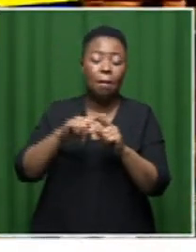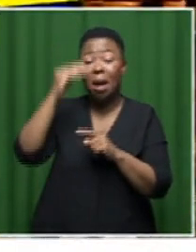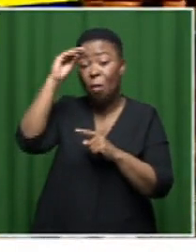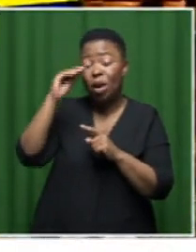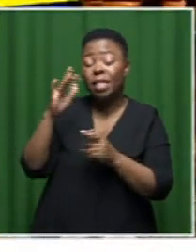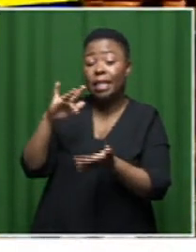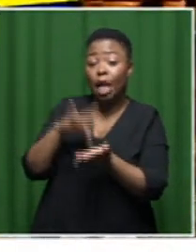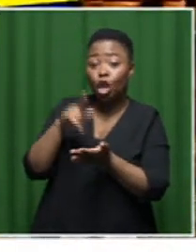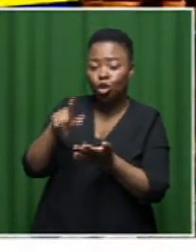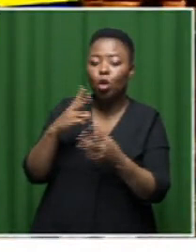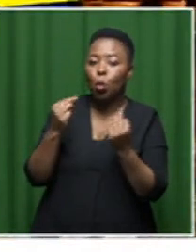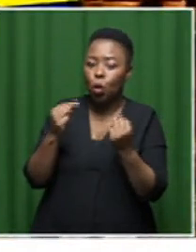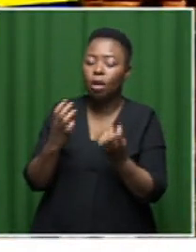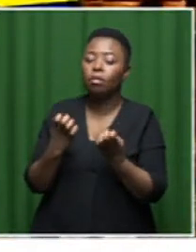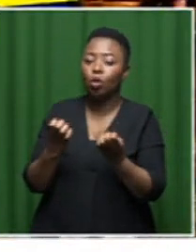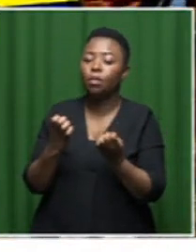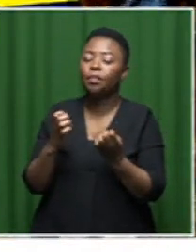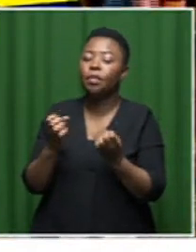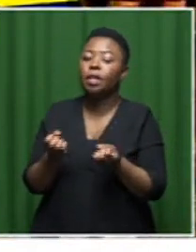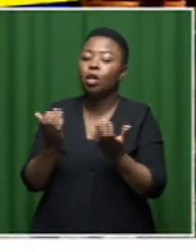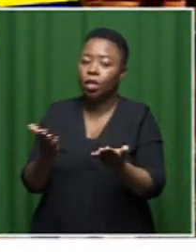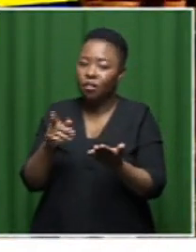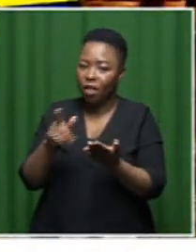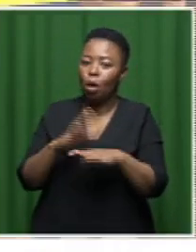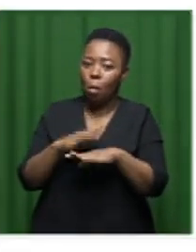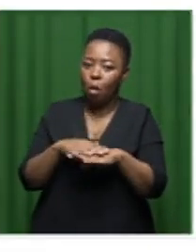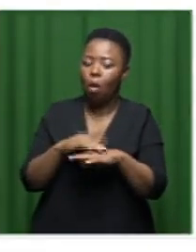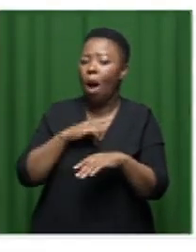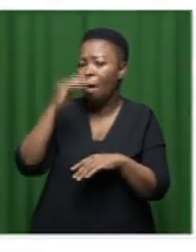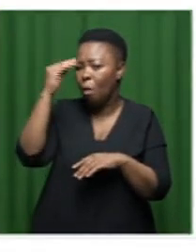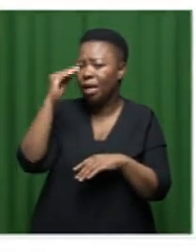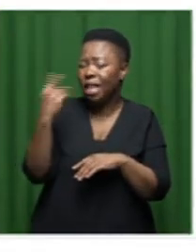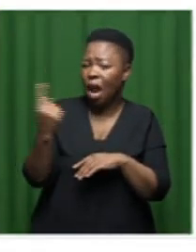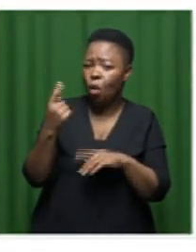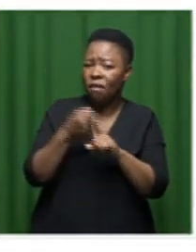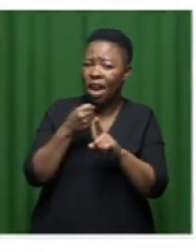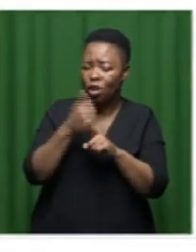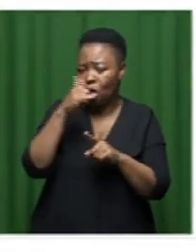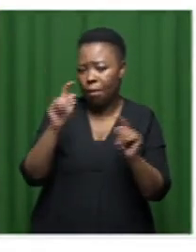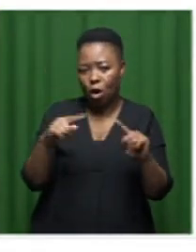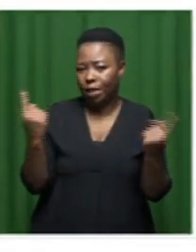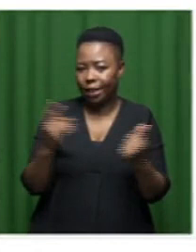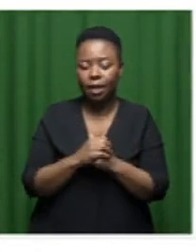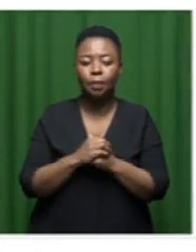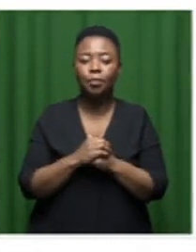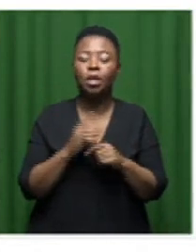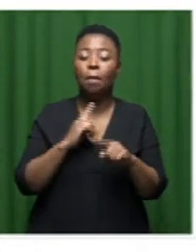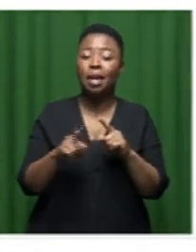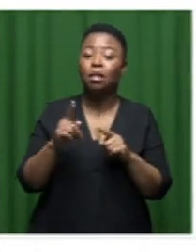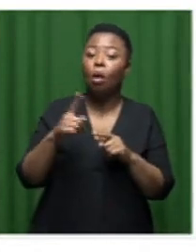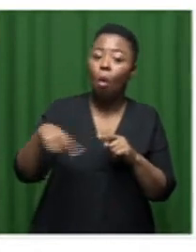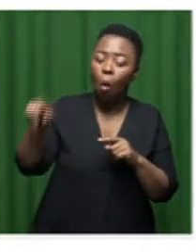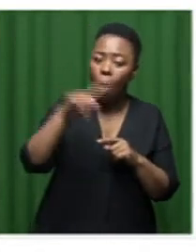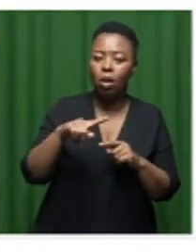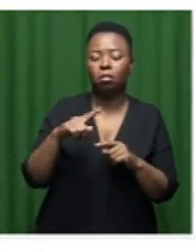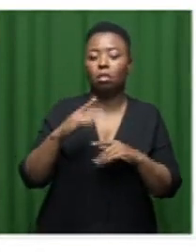stations. But Gele says police cannot fight crime alone. We further encourage all province commissioners to continue to